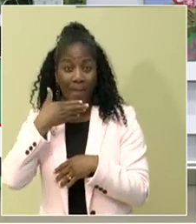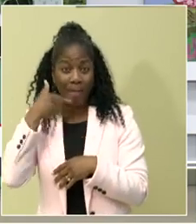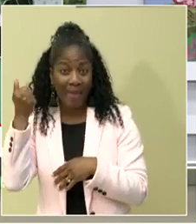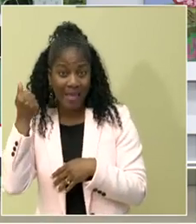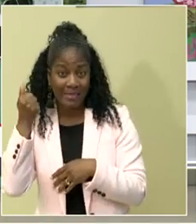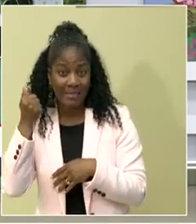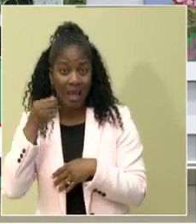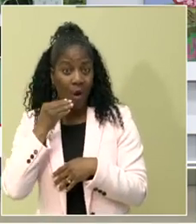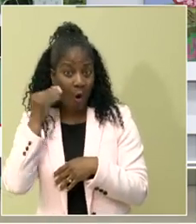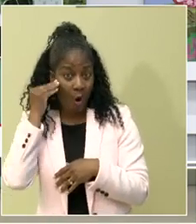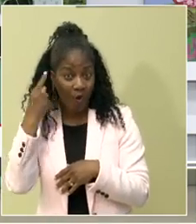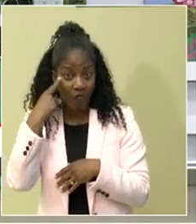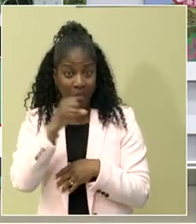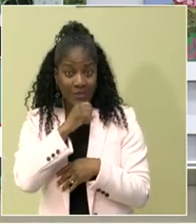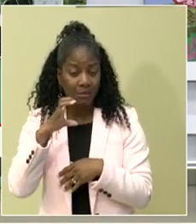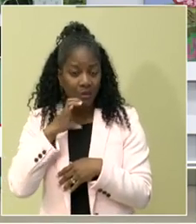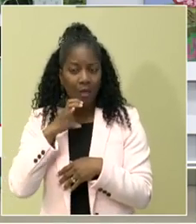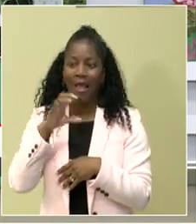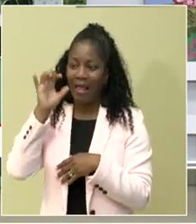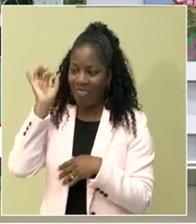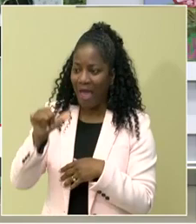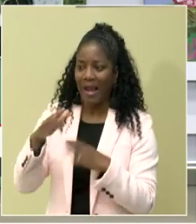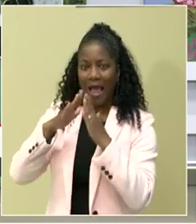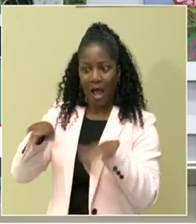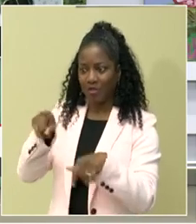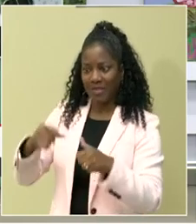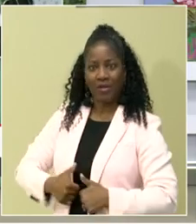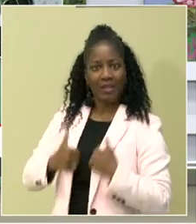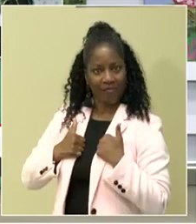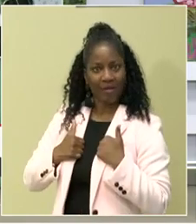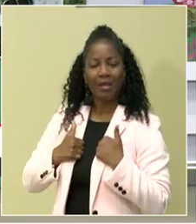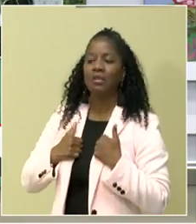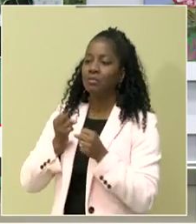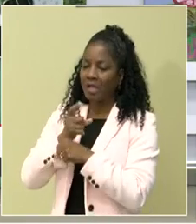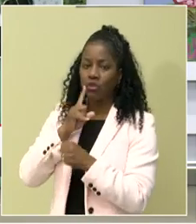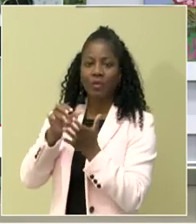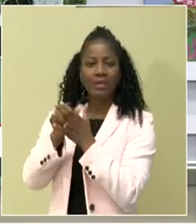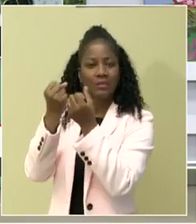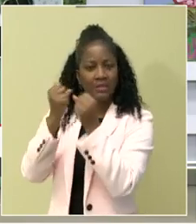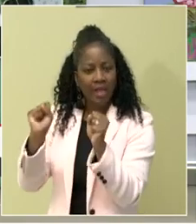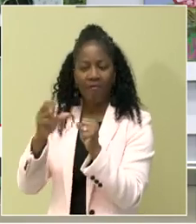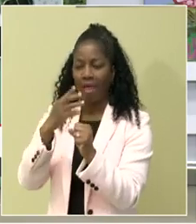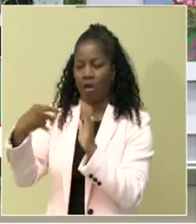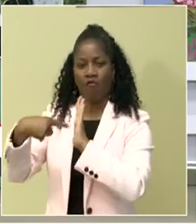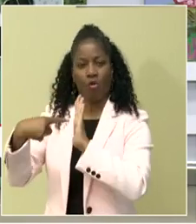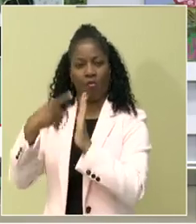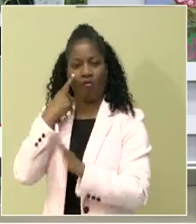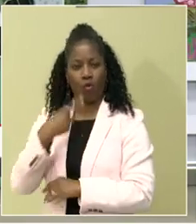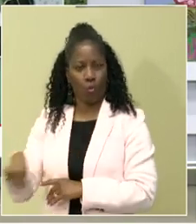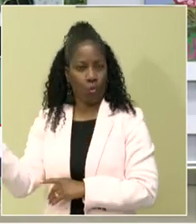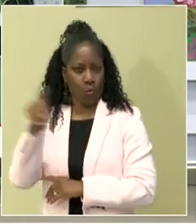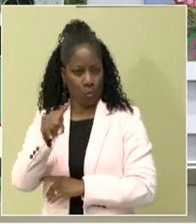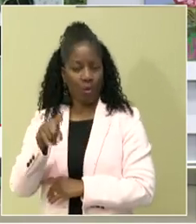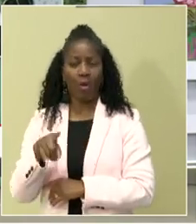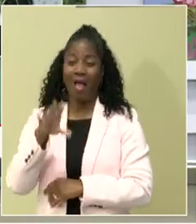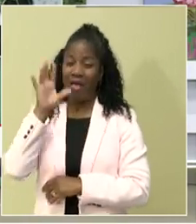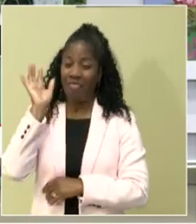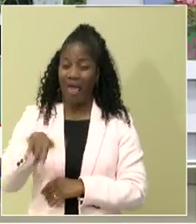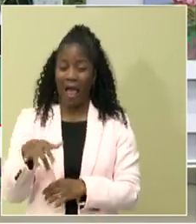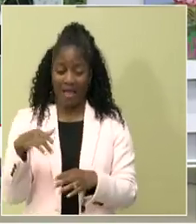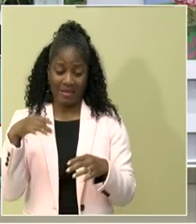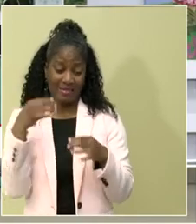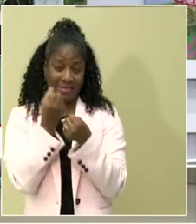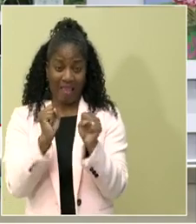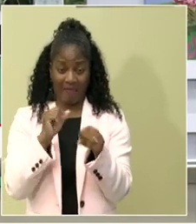the housing you're living in, as long as it's safe and affordable for you. And that's why the Safe at Home program has